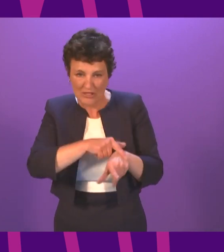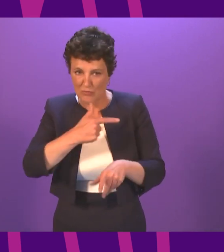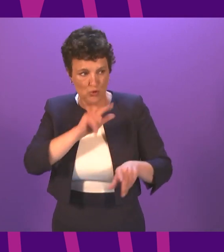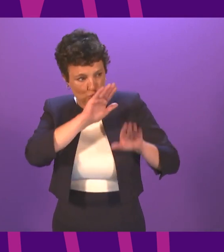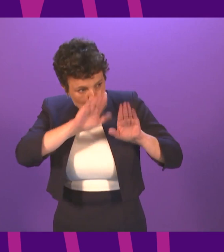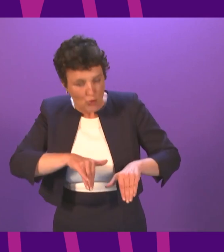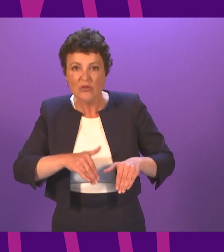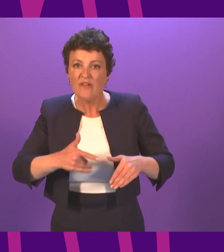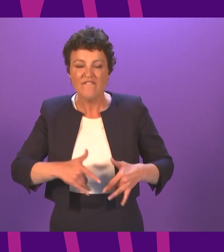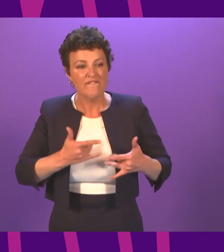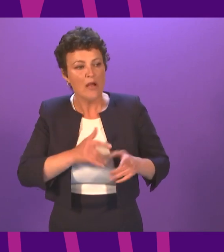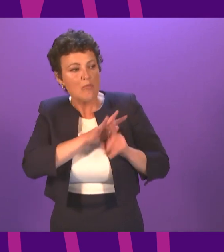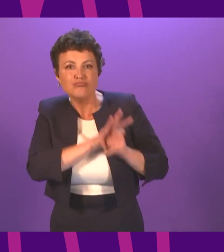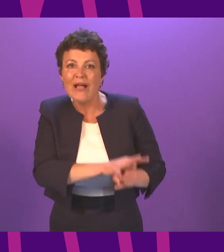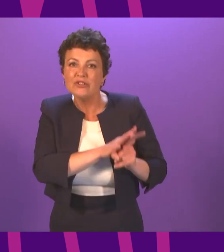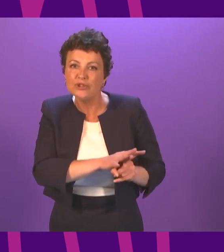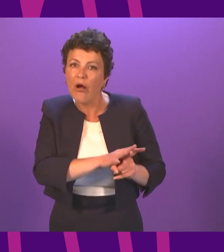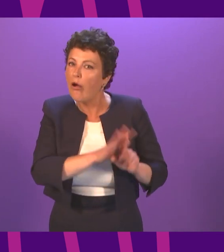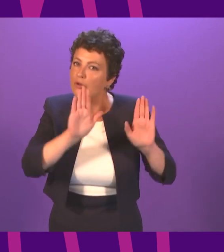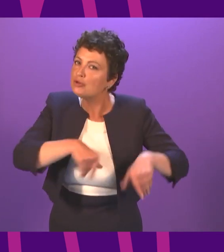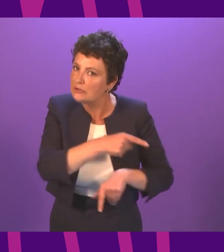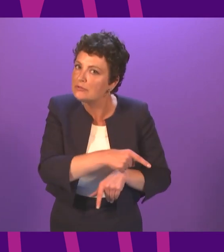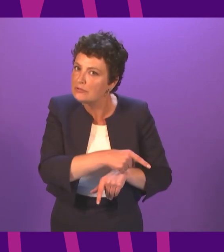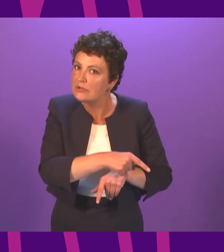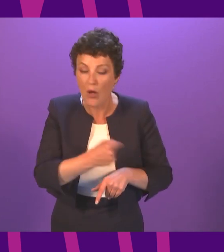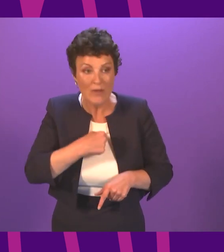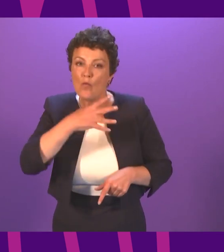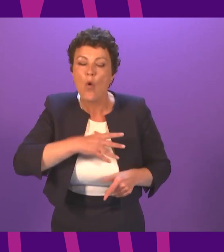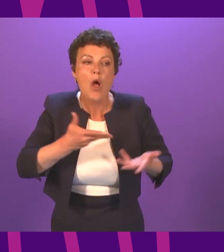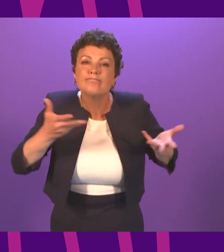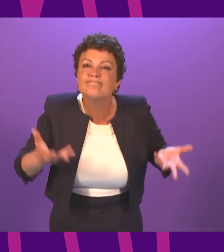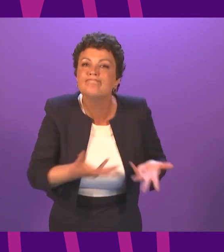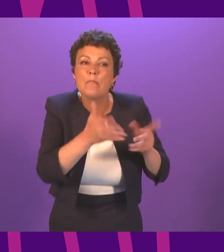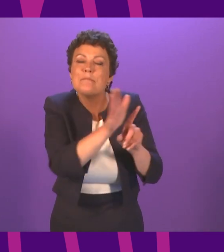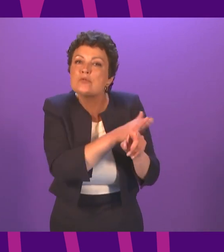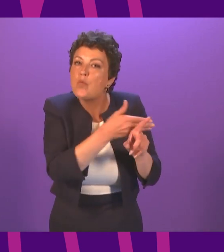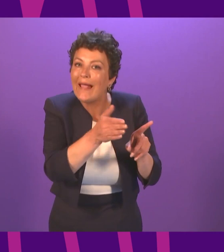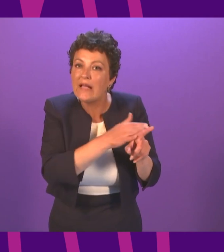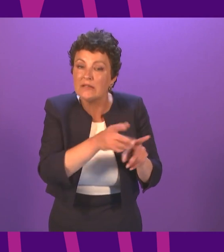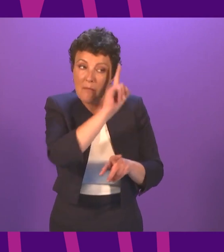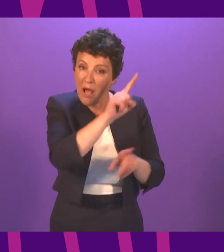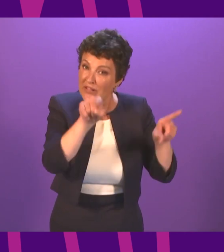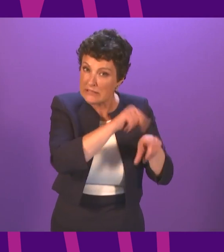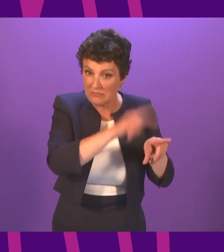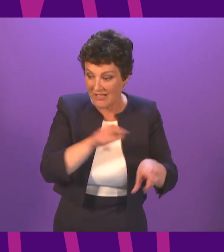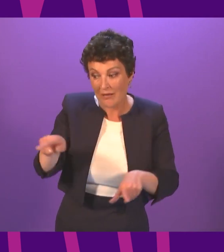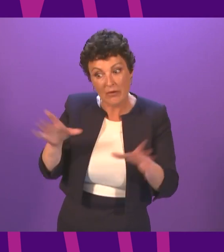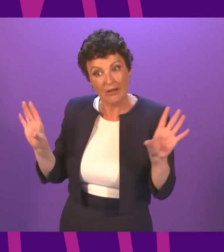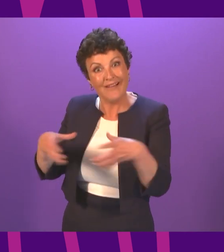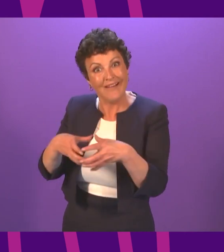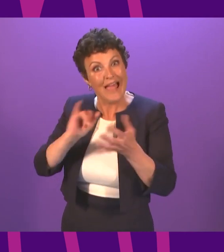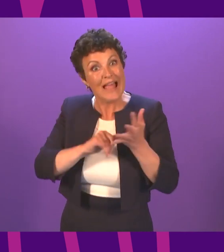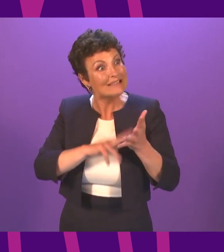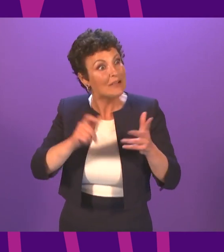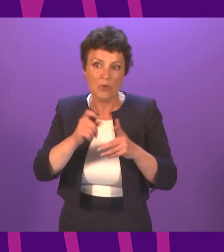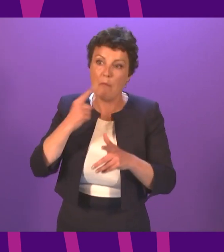not been persuaded of. But by the same token, the views of those who do support independence can't be ignored either. We can't simply be told that there